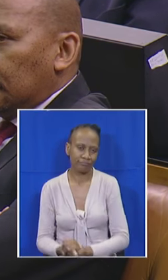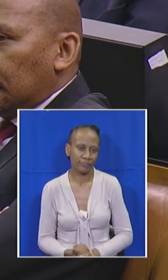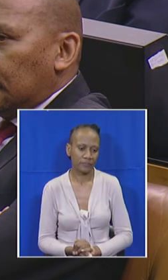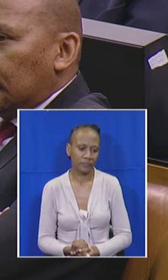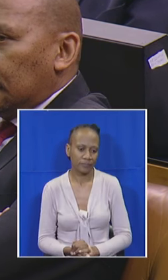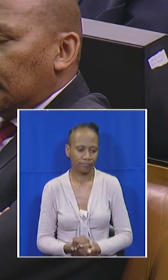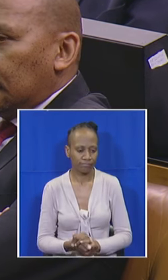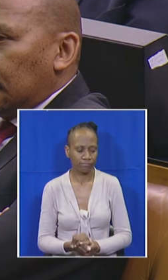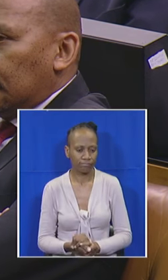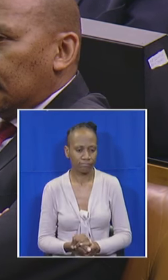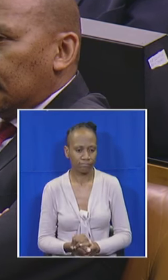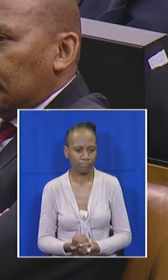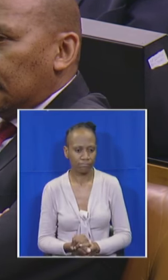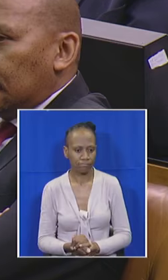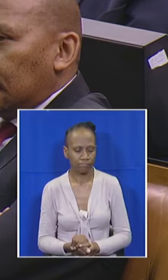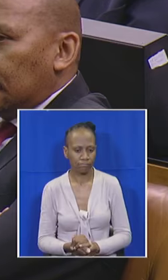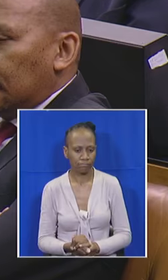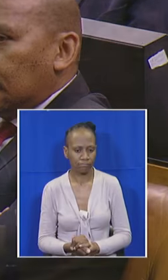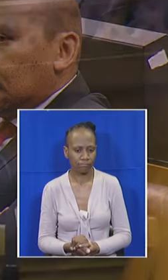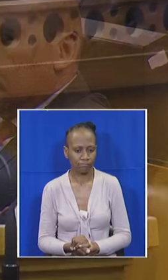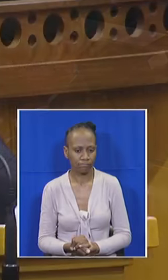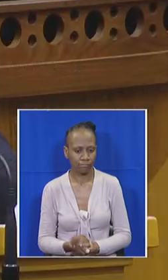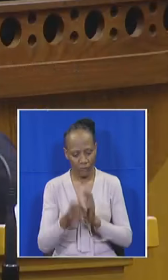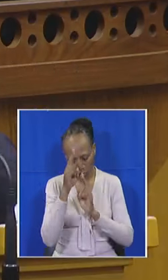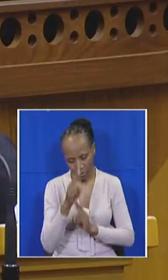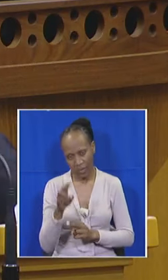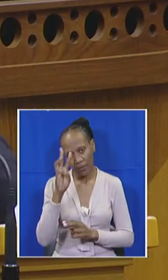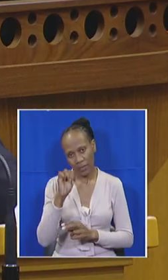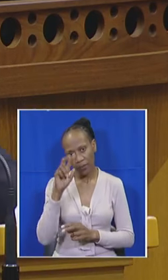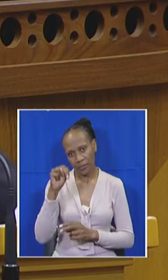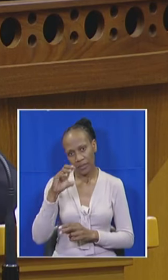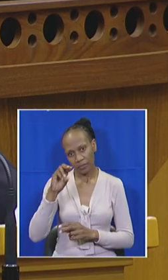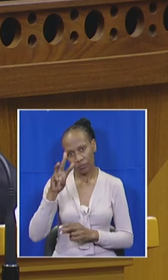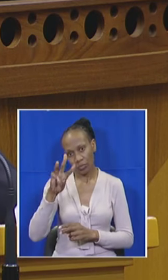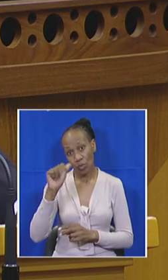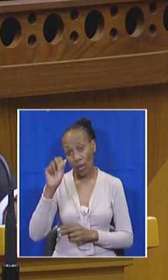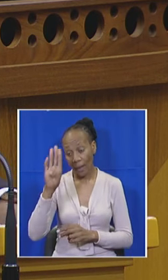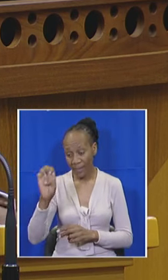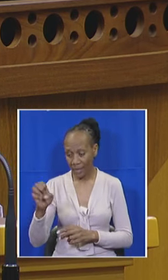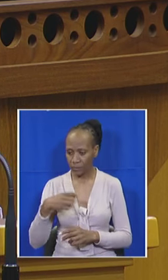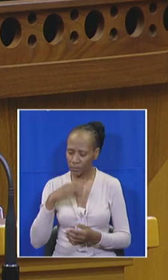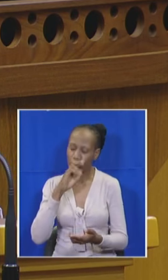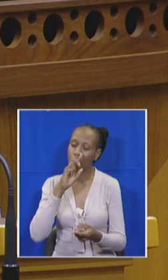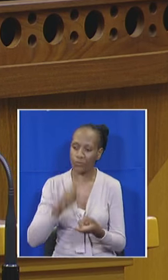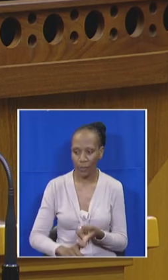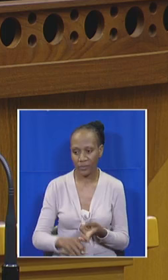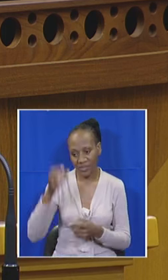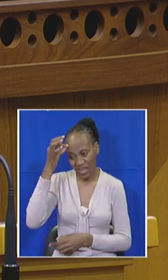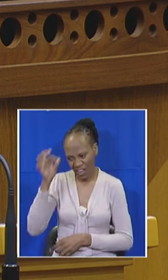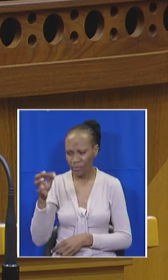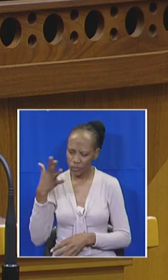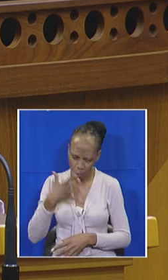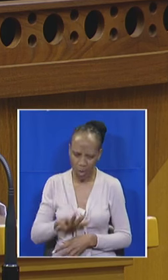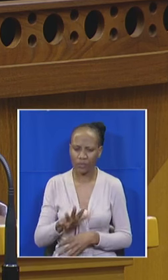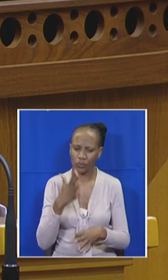We assure the Honorable Ngwabe that government values cooperatives